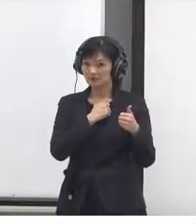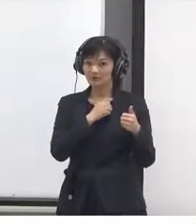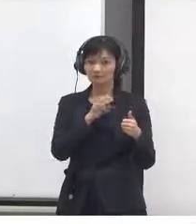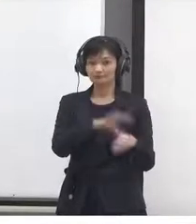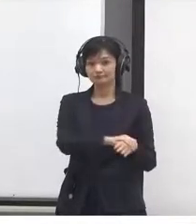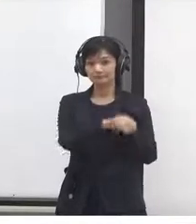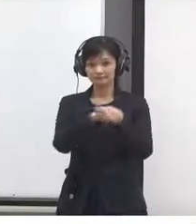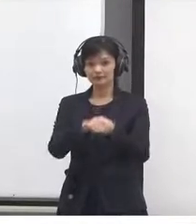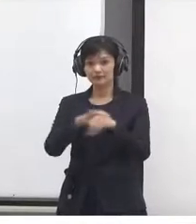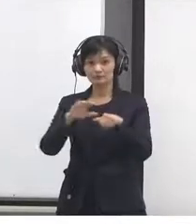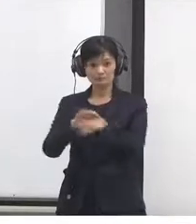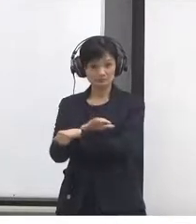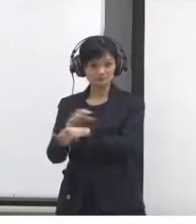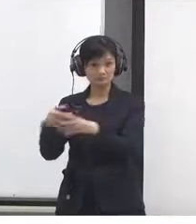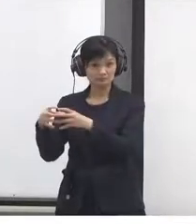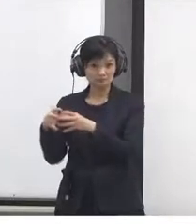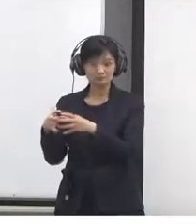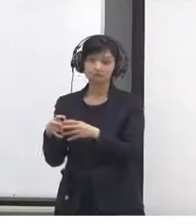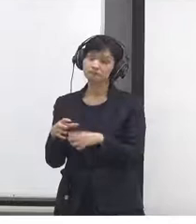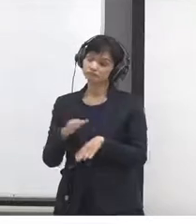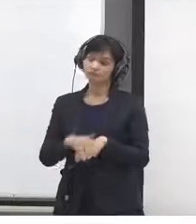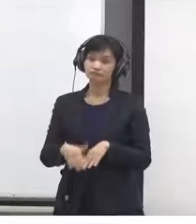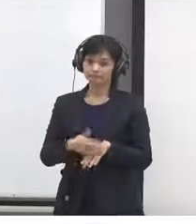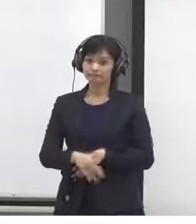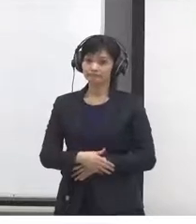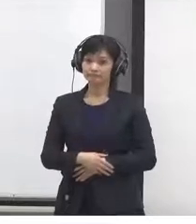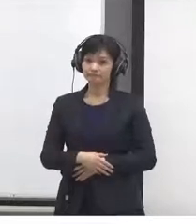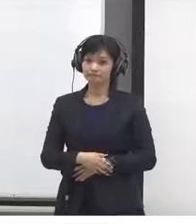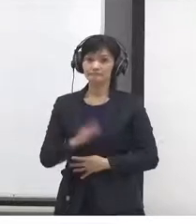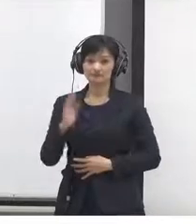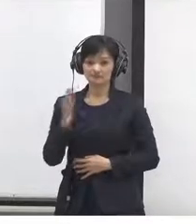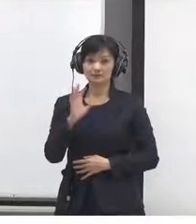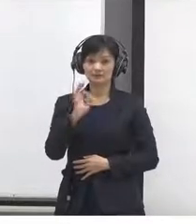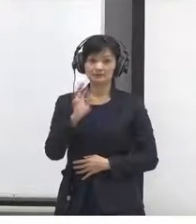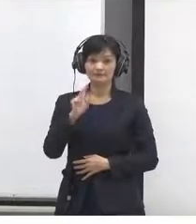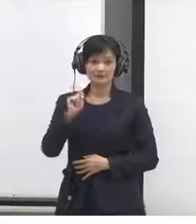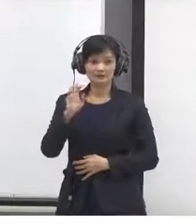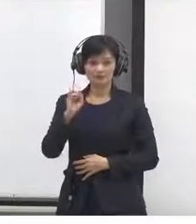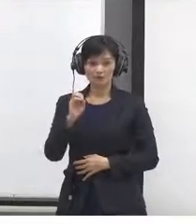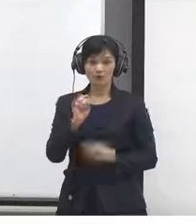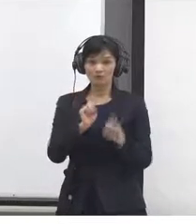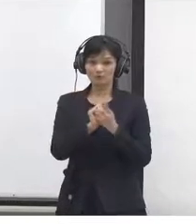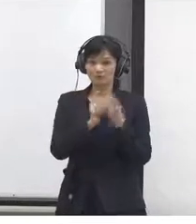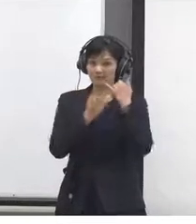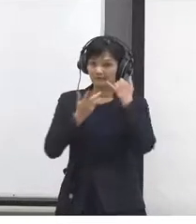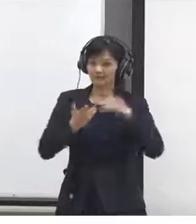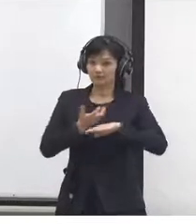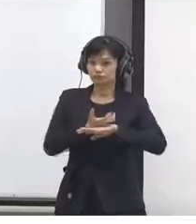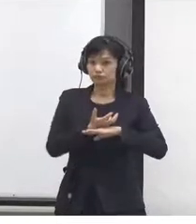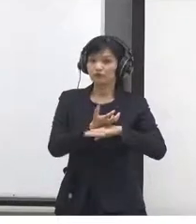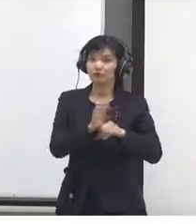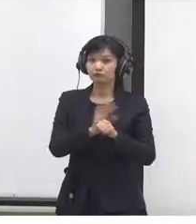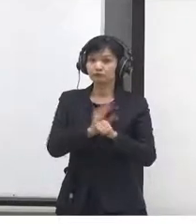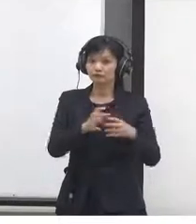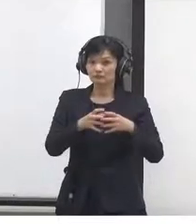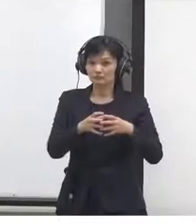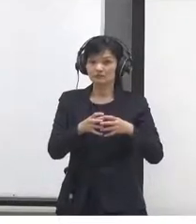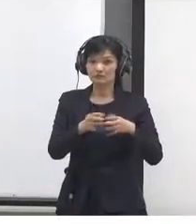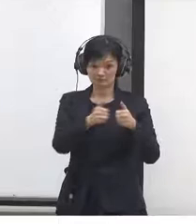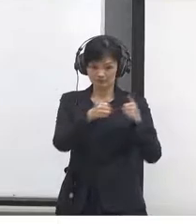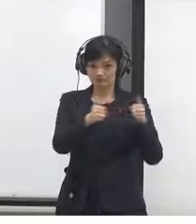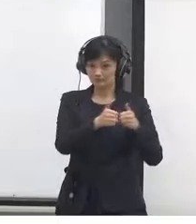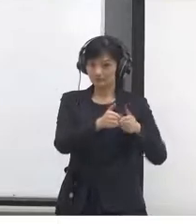the FTO. There are a lot of the male person, so we can. We can